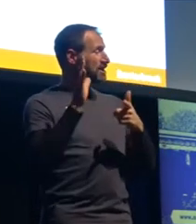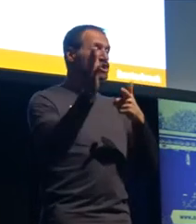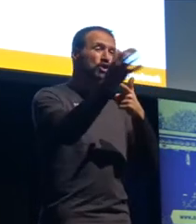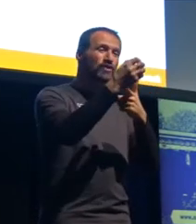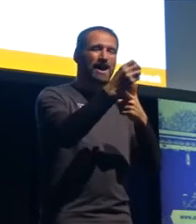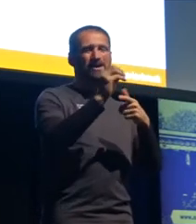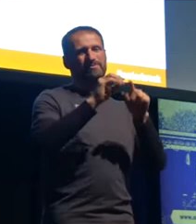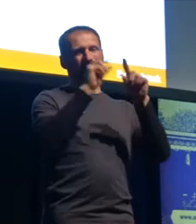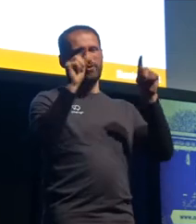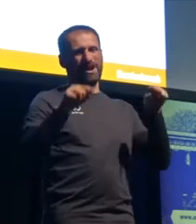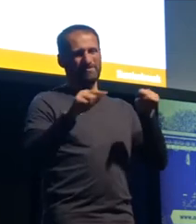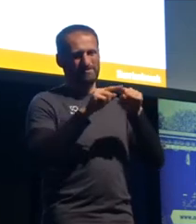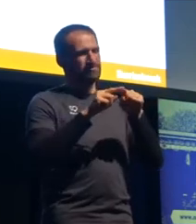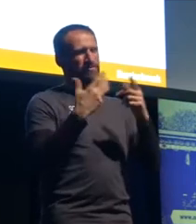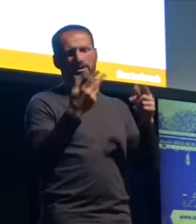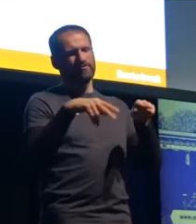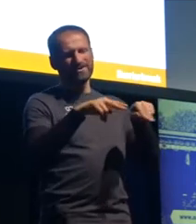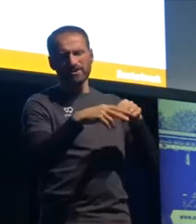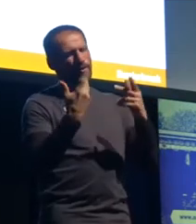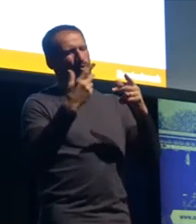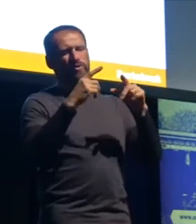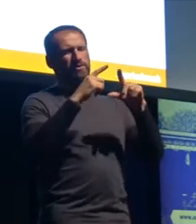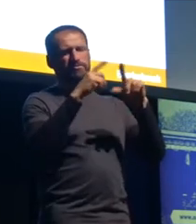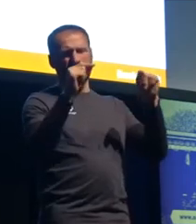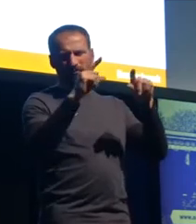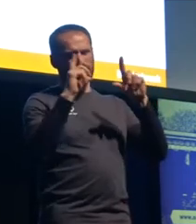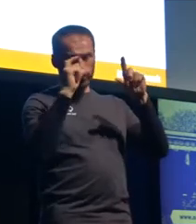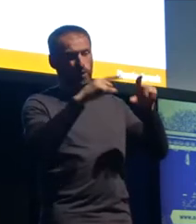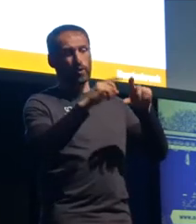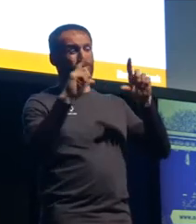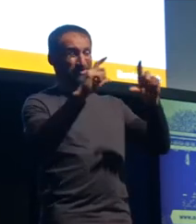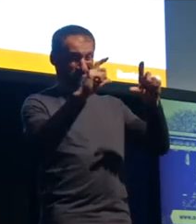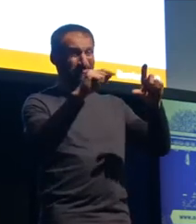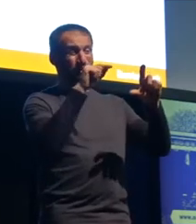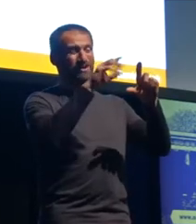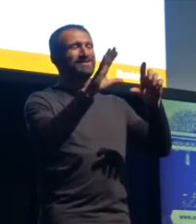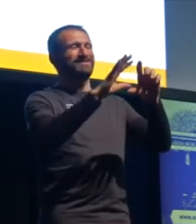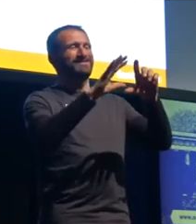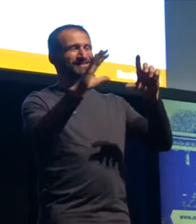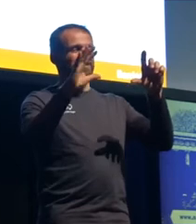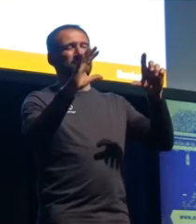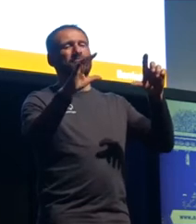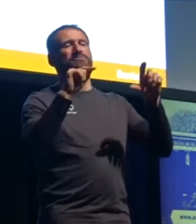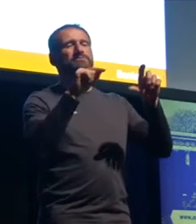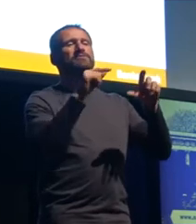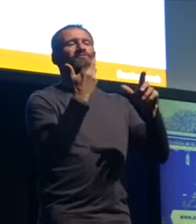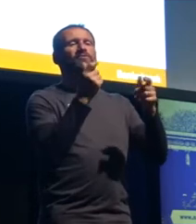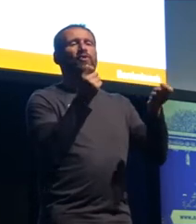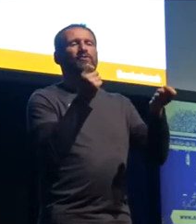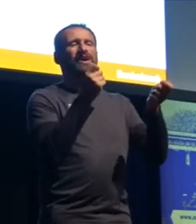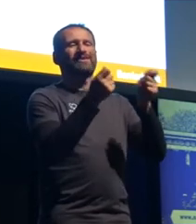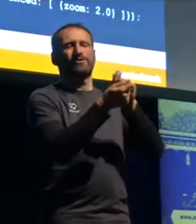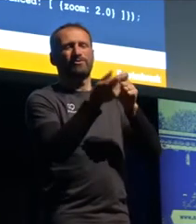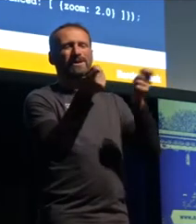is and just passing it off to Canvas where you can do some kind of post manipulation. But what we're